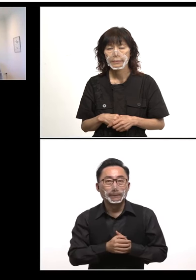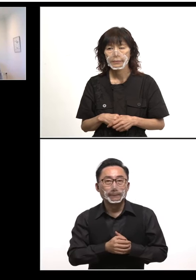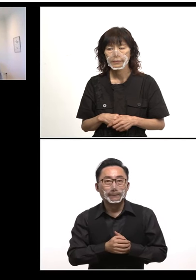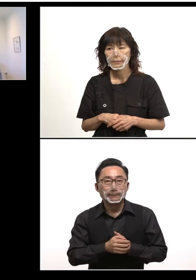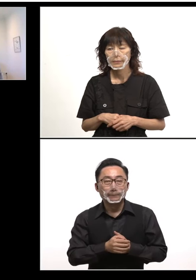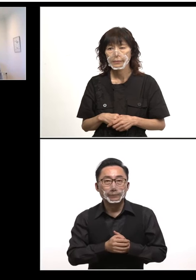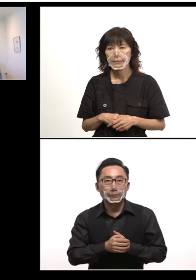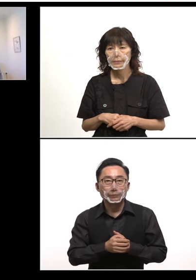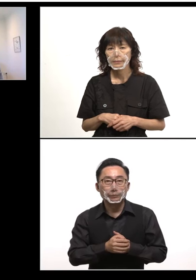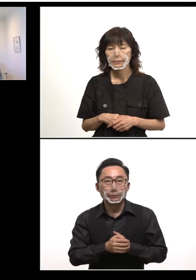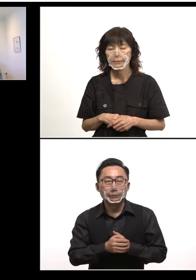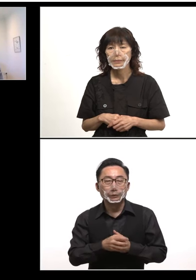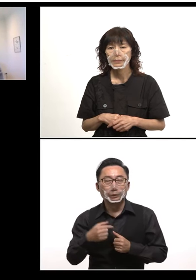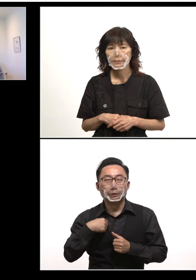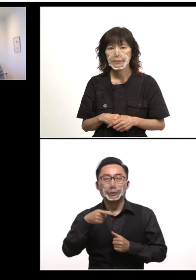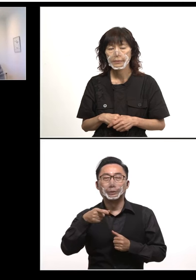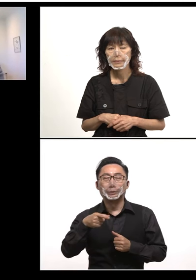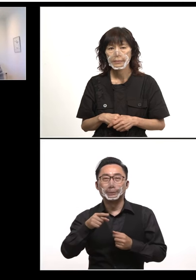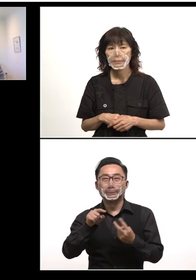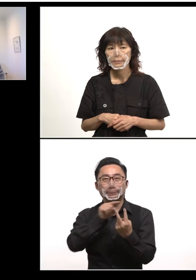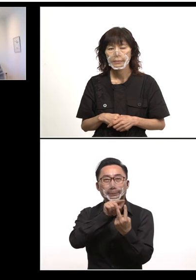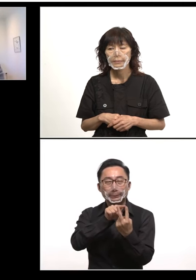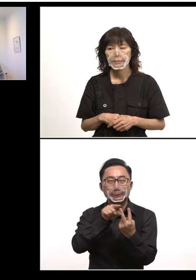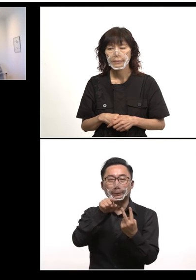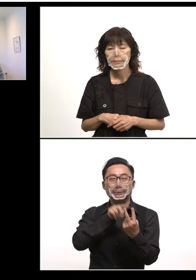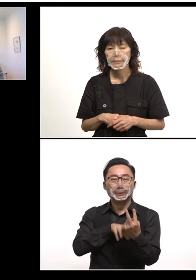sympathy and just that whole idea. But